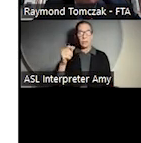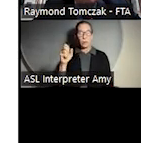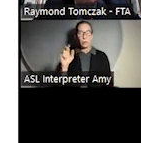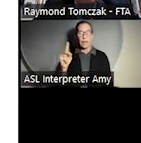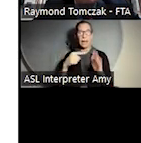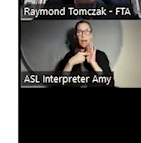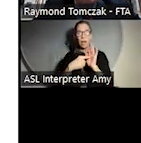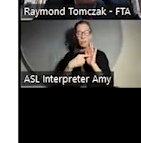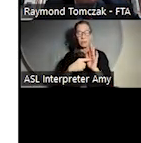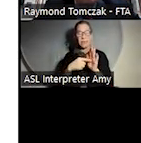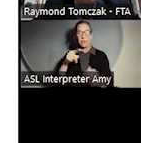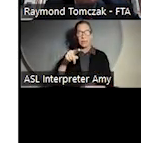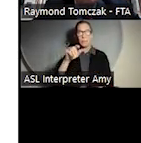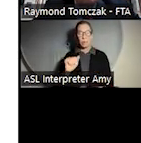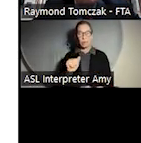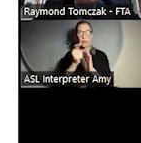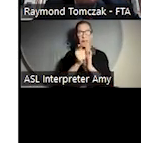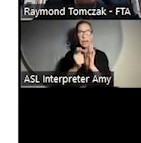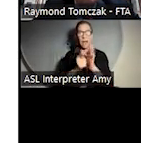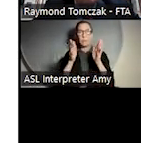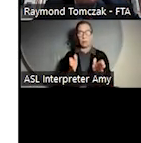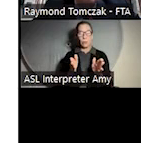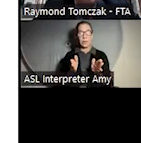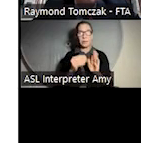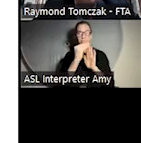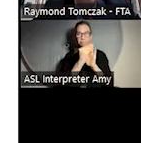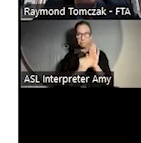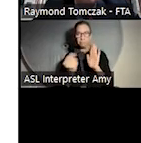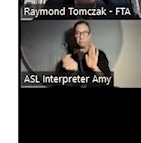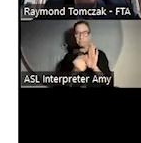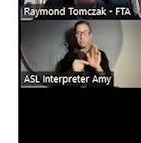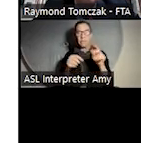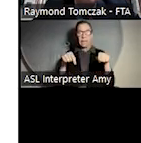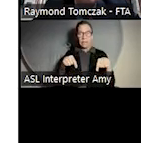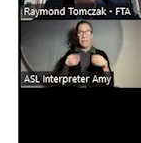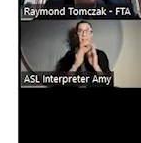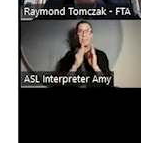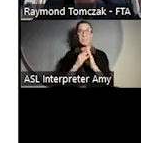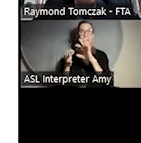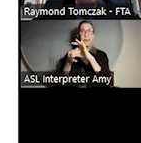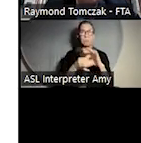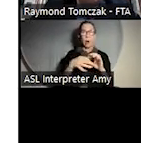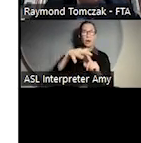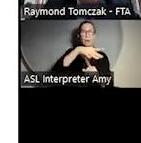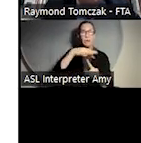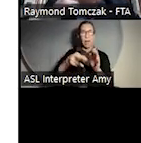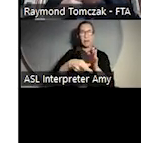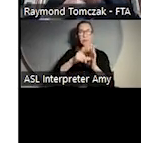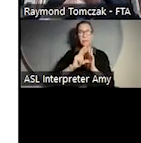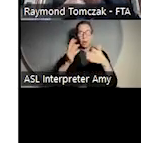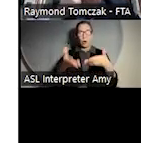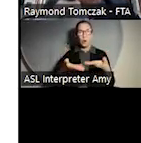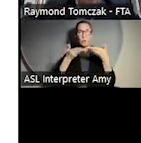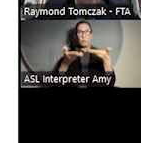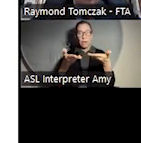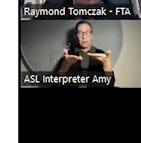official hearing officer for this hearing. For the record, this public hearing is part of an environmental review process for the proposed Port Authority